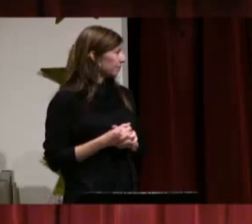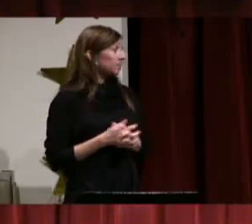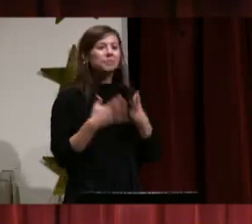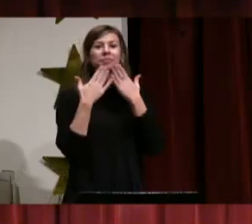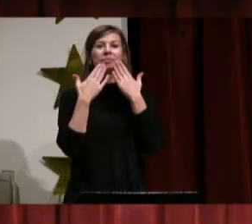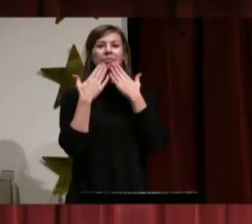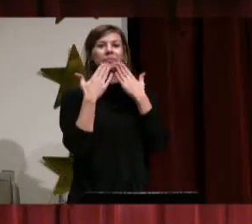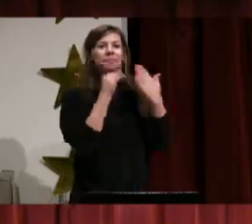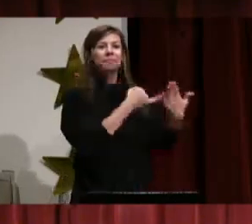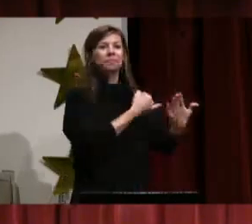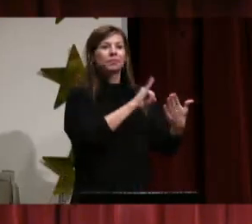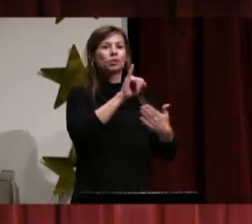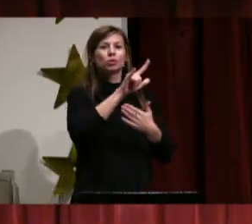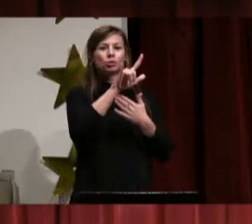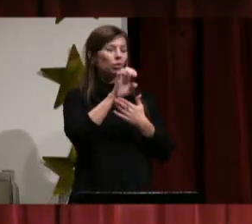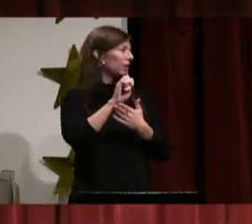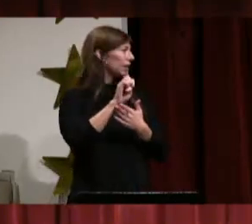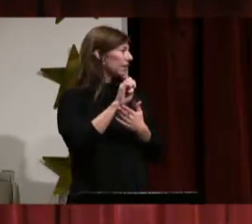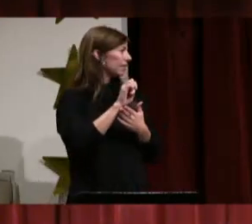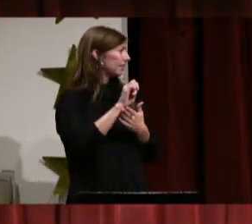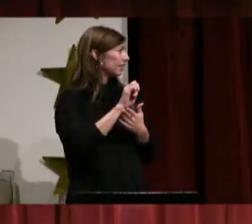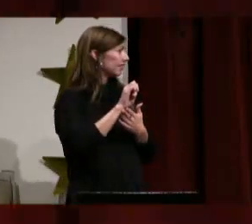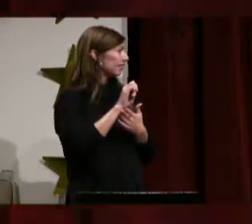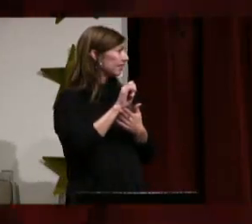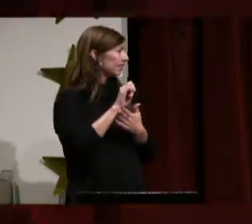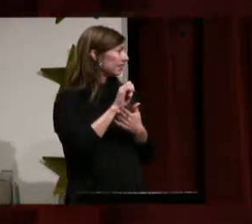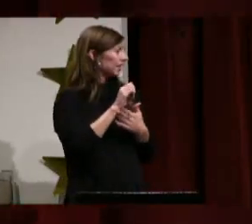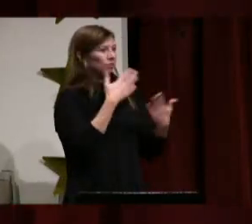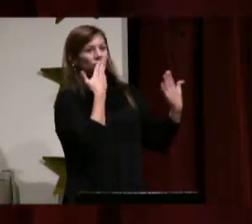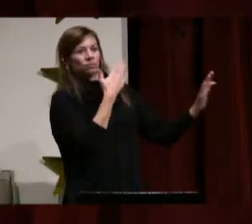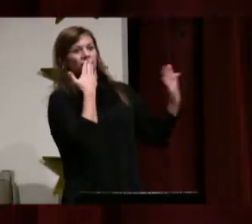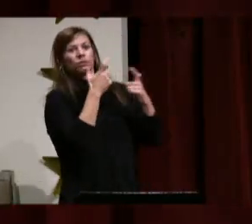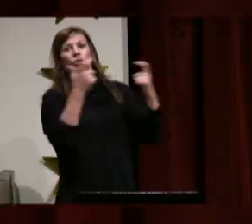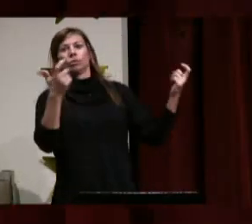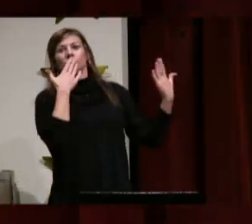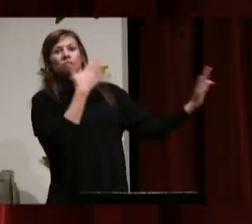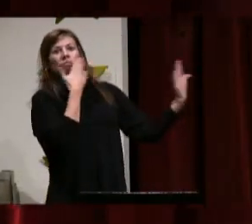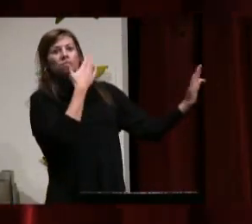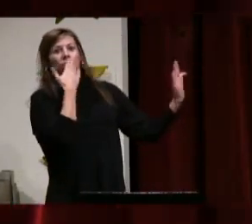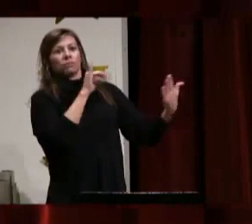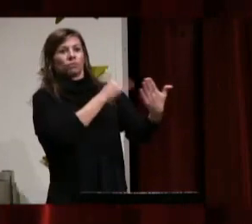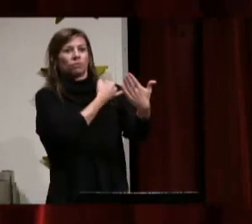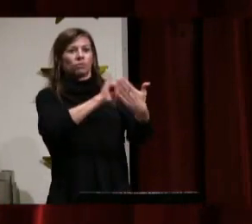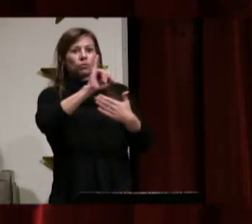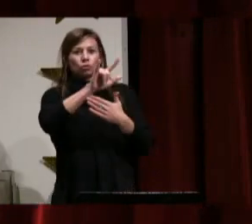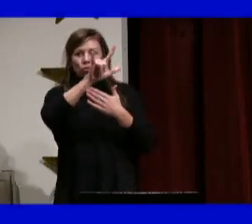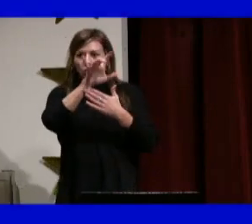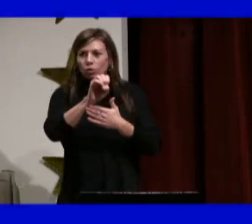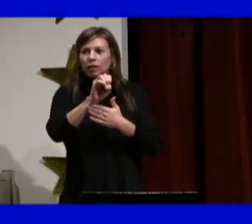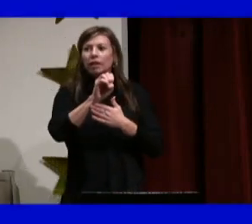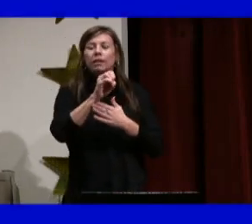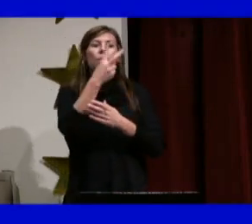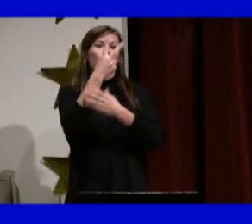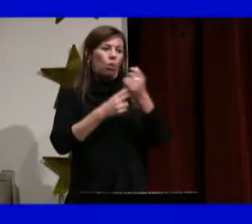Thank you, Julie. And a huge thanks goes to Julie and all the work she's done with both of these bands.